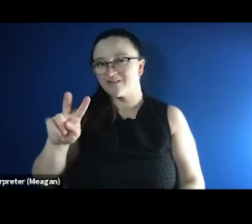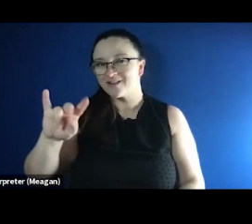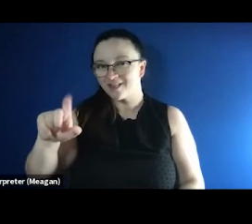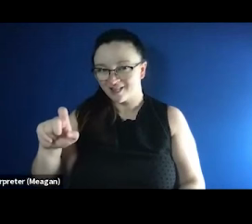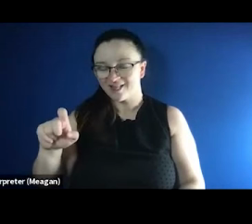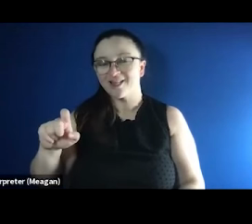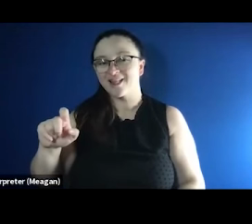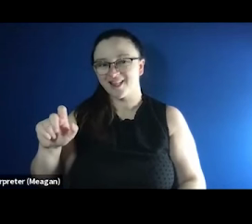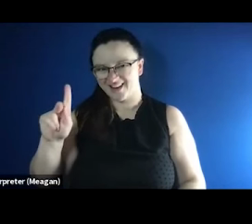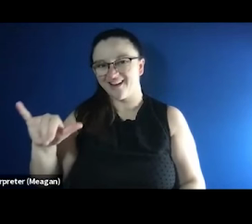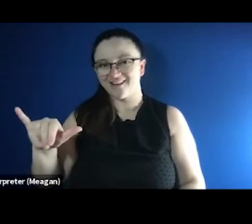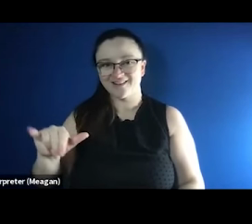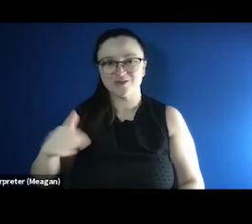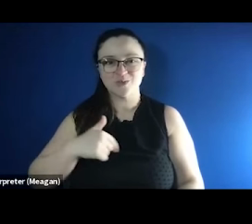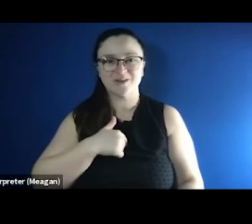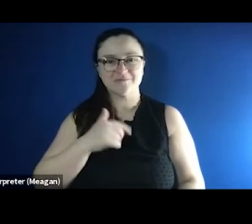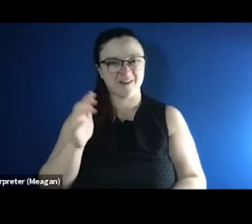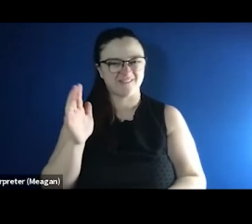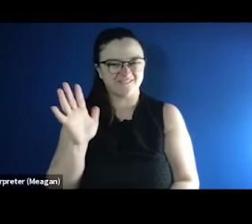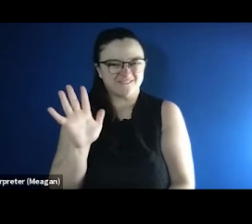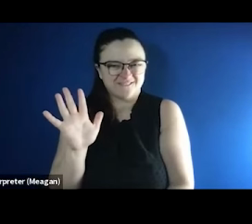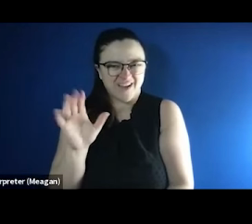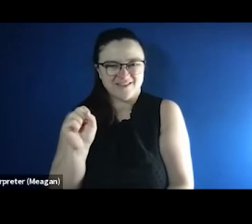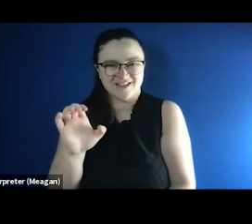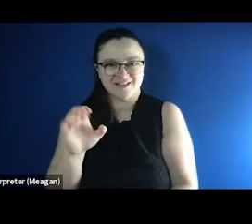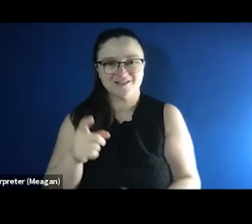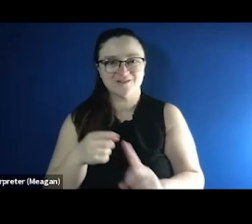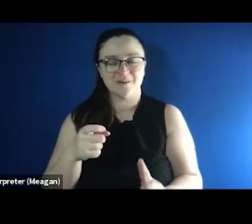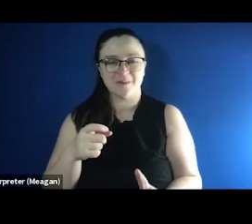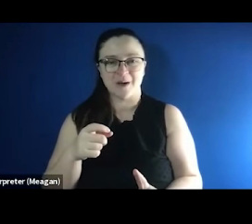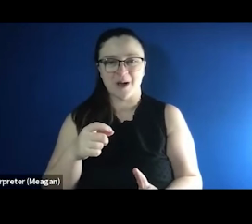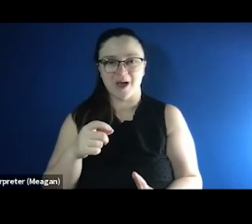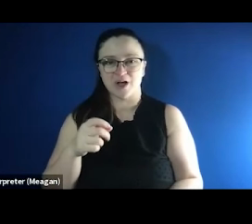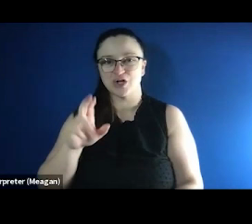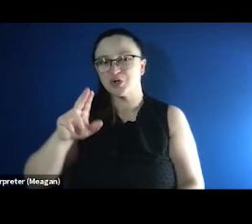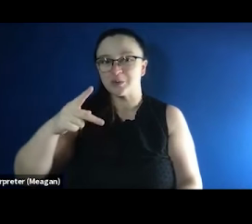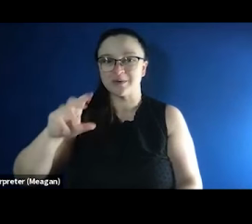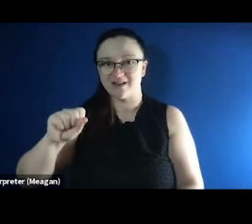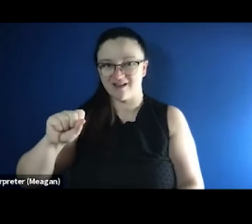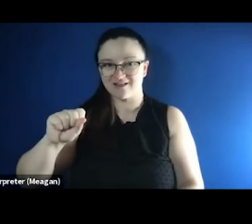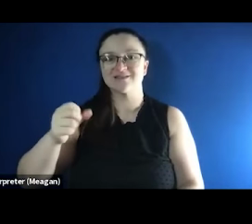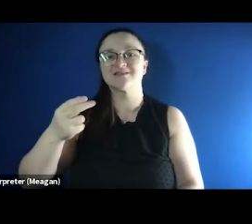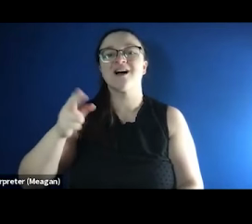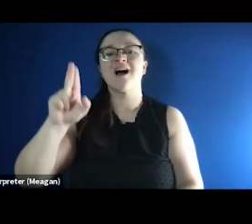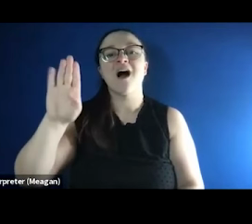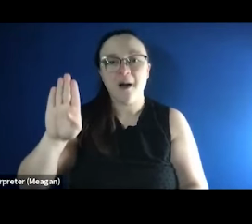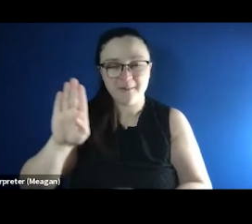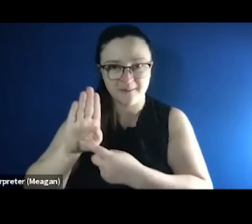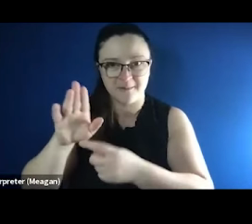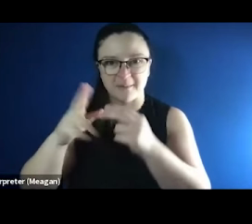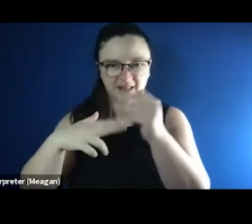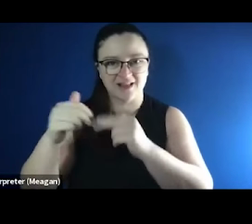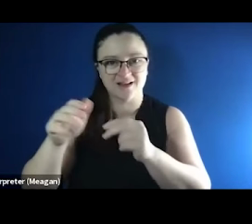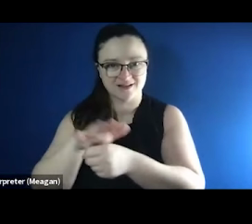we are about 5 seconds from a principal UPS hub. I say that just to acknowledge that there might be some